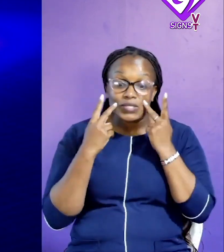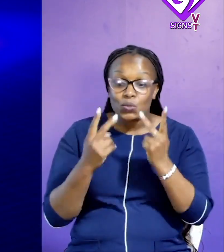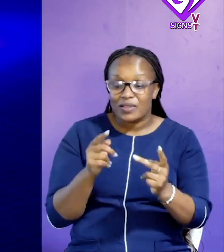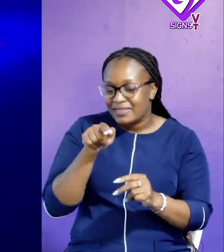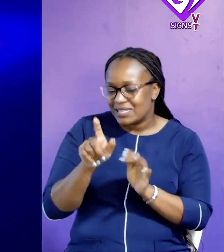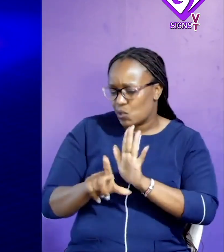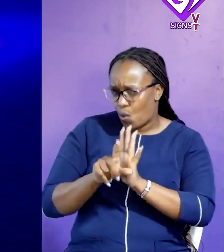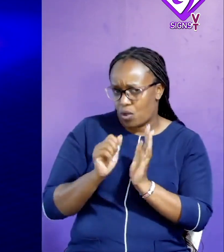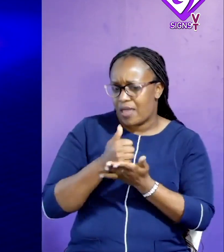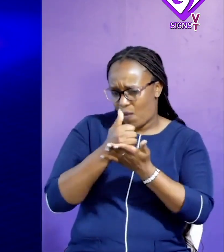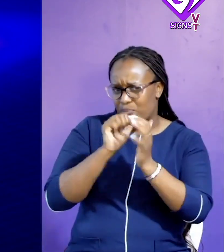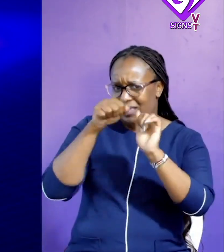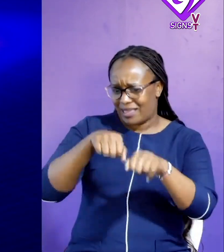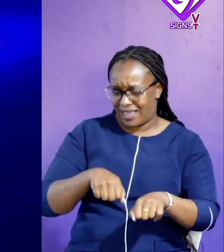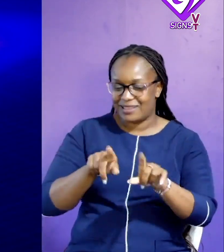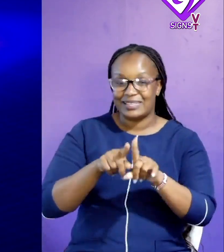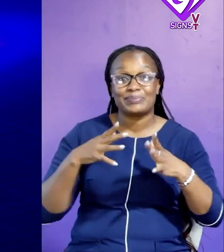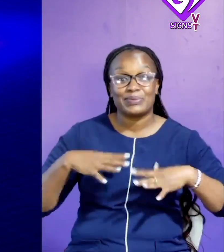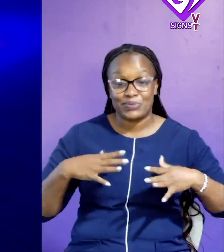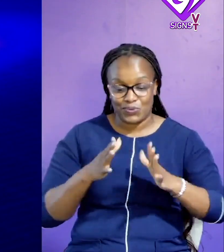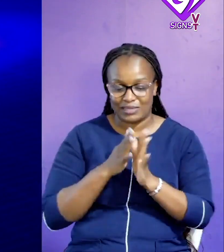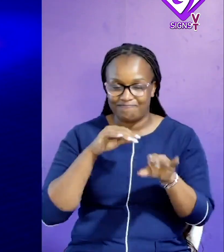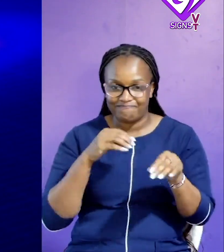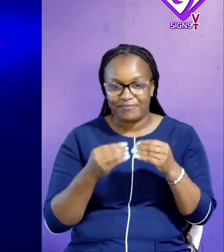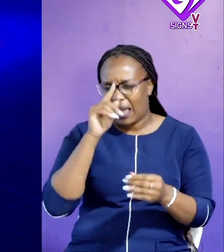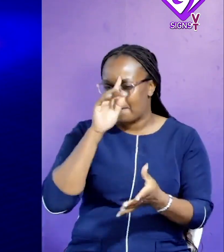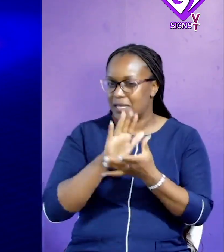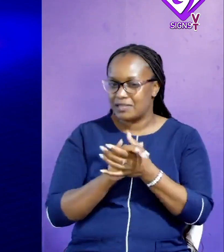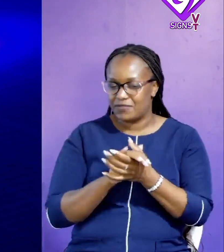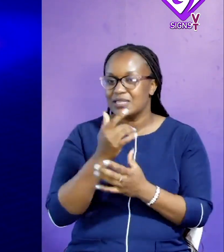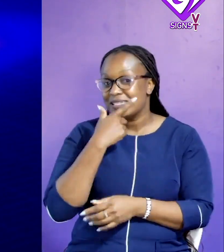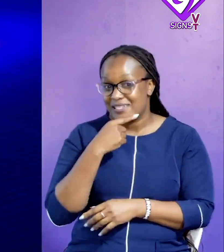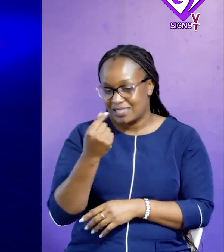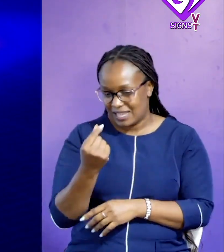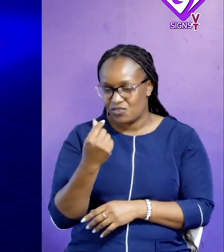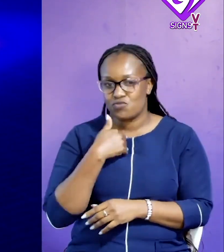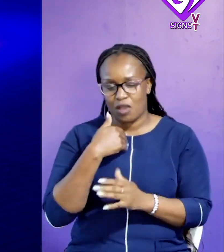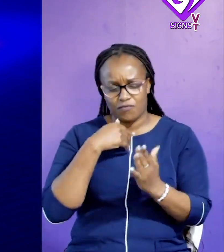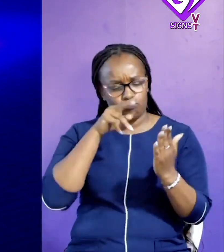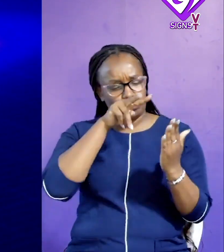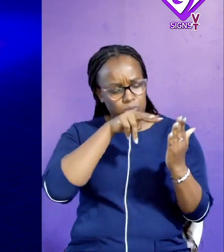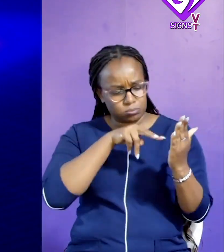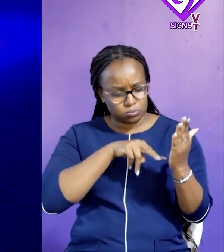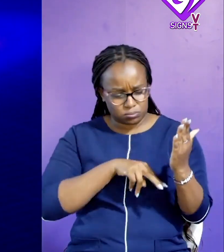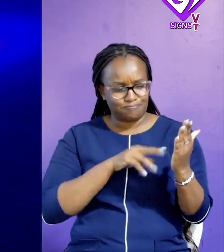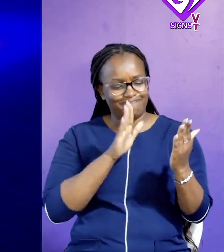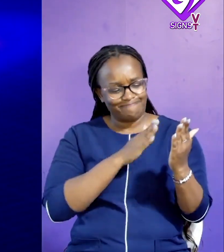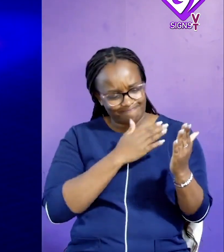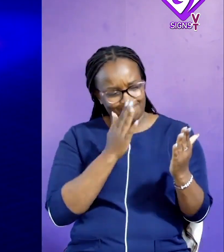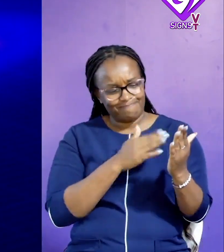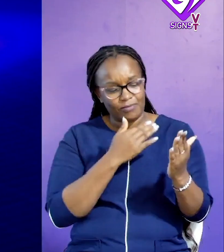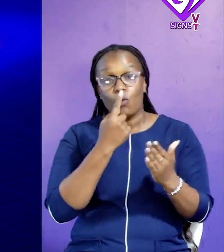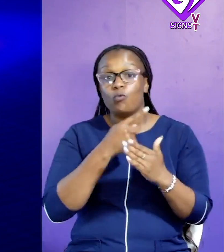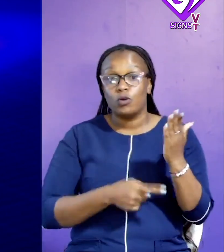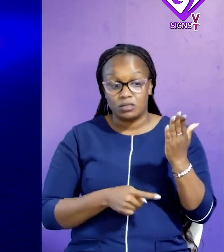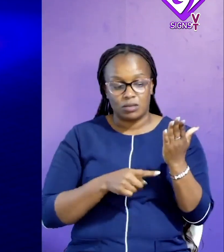itatusaidia sana as person with disability. I believe Richard may go through the whatever was passed, and I